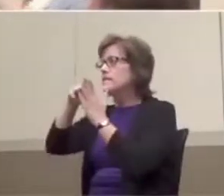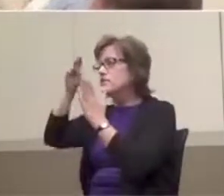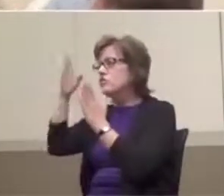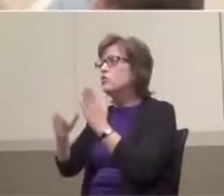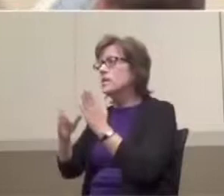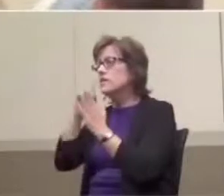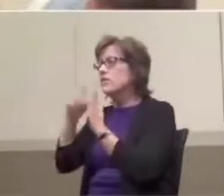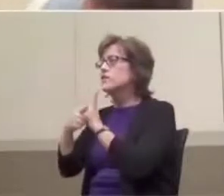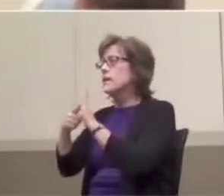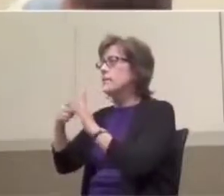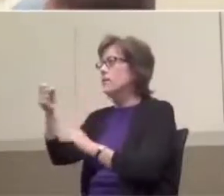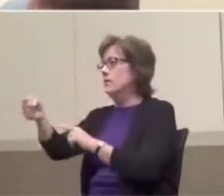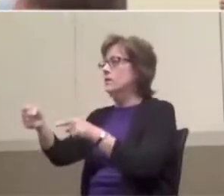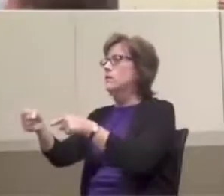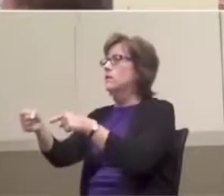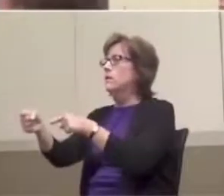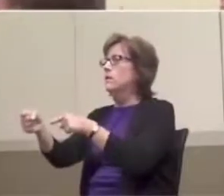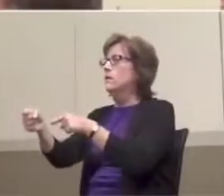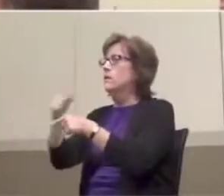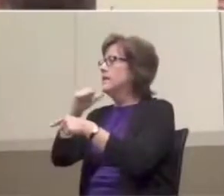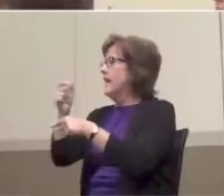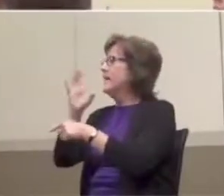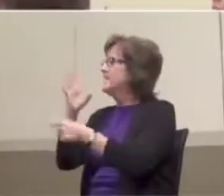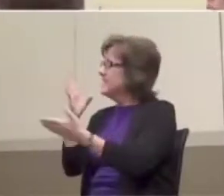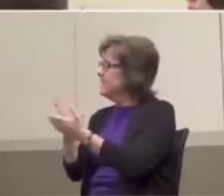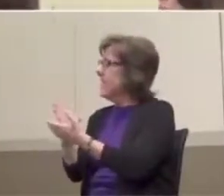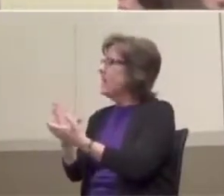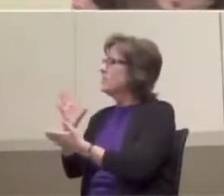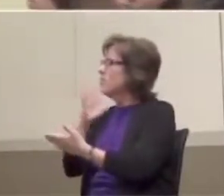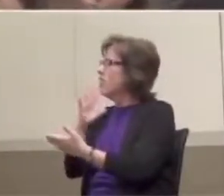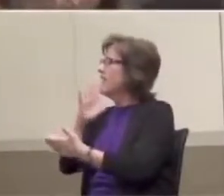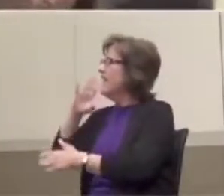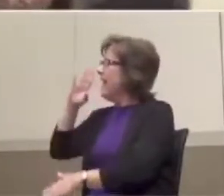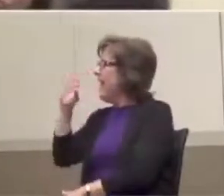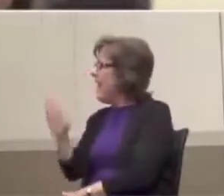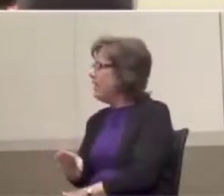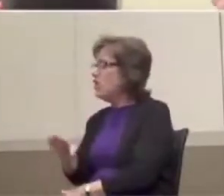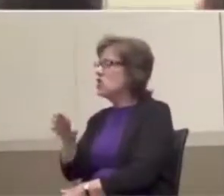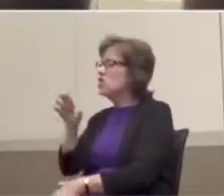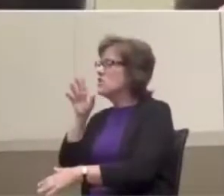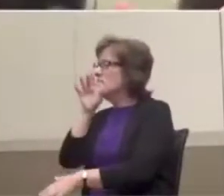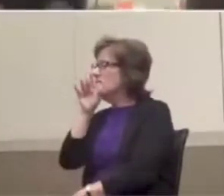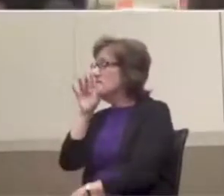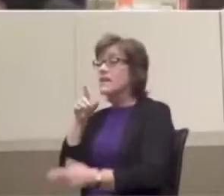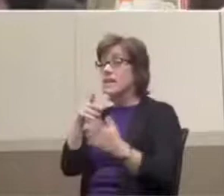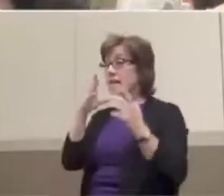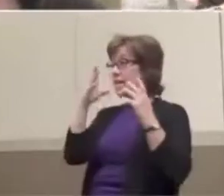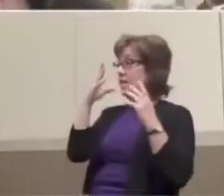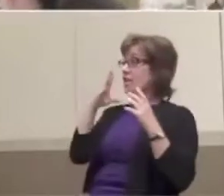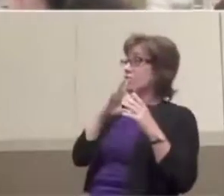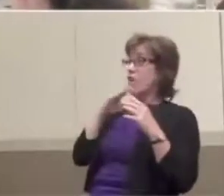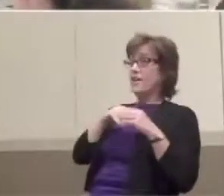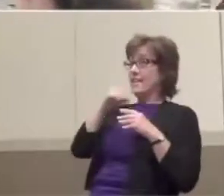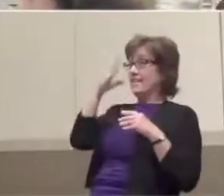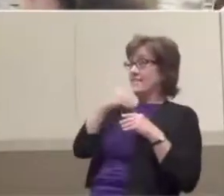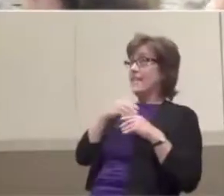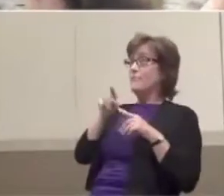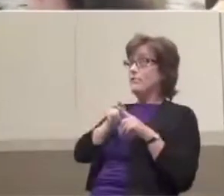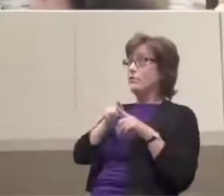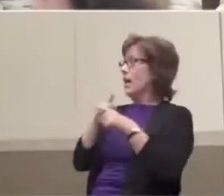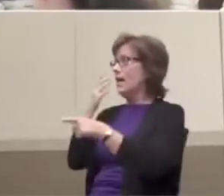who he doesn't stop talking ever. He talks in his sleep too? I don't know, but I would think